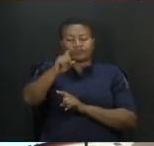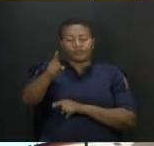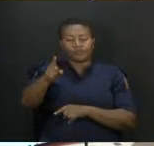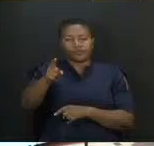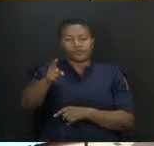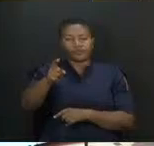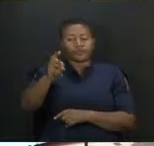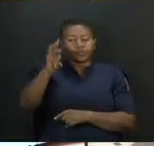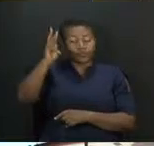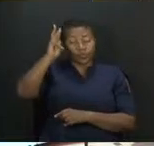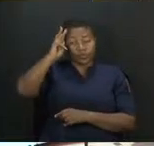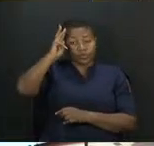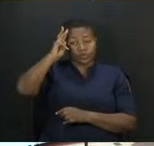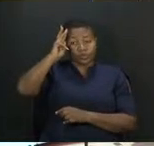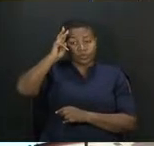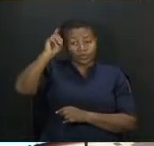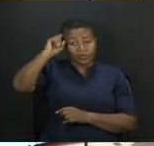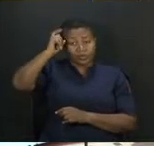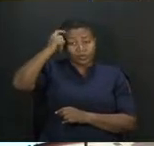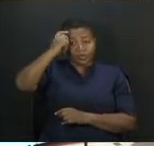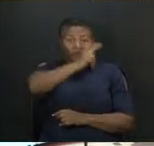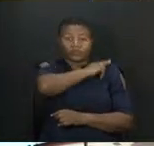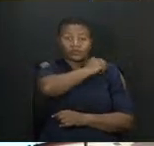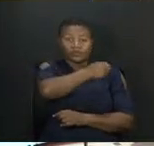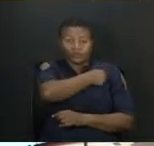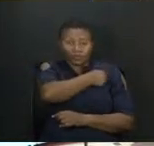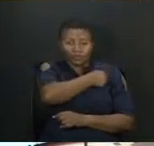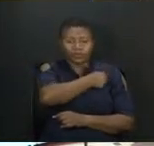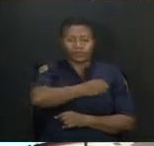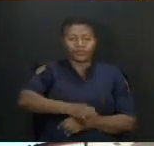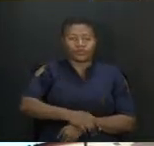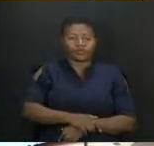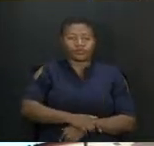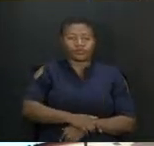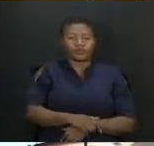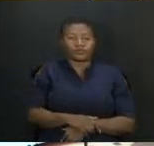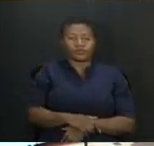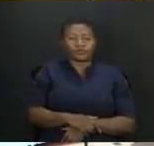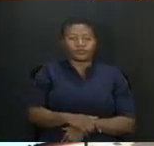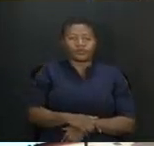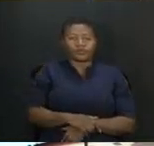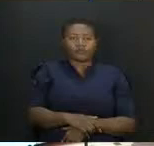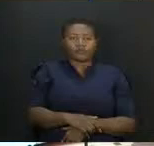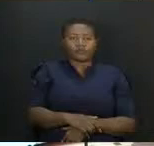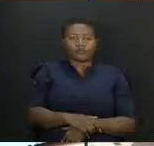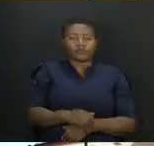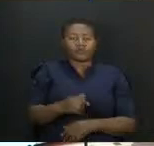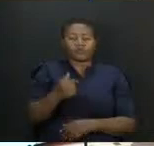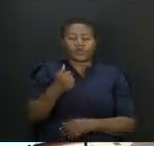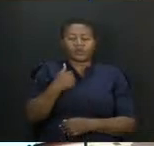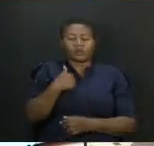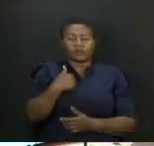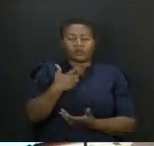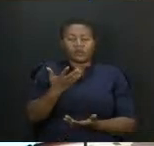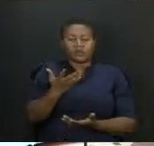Hospital. I was involved in a number of public education